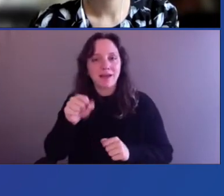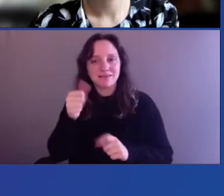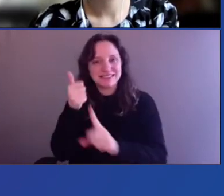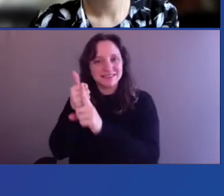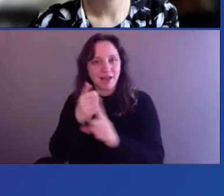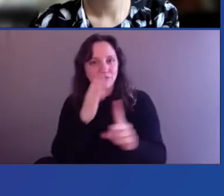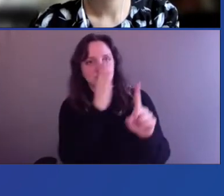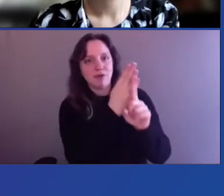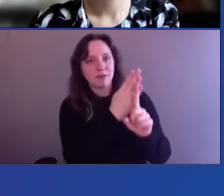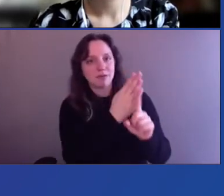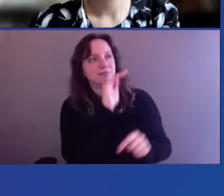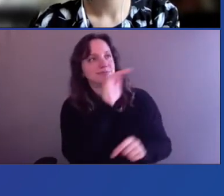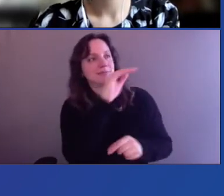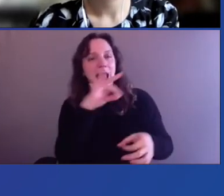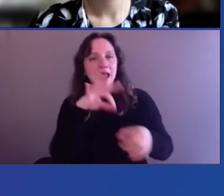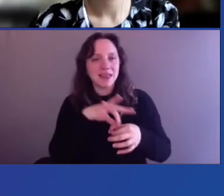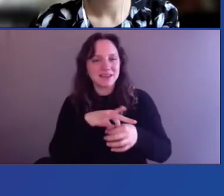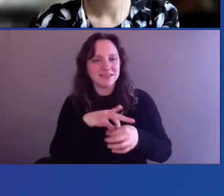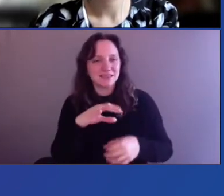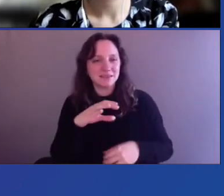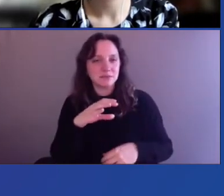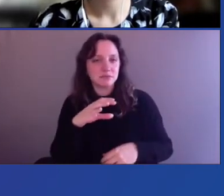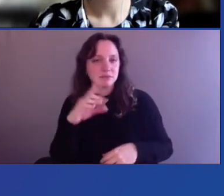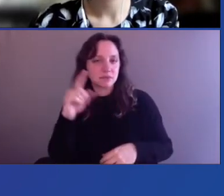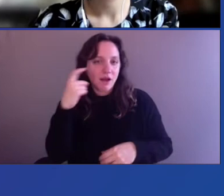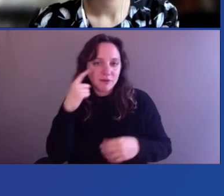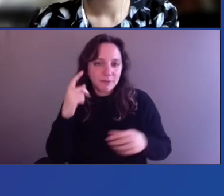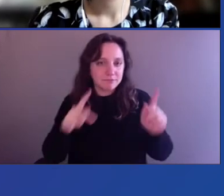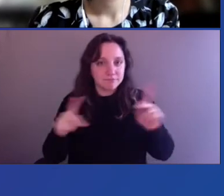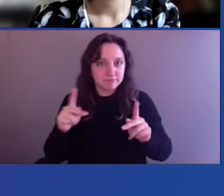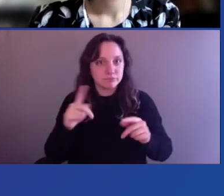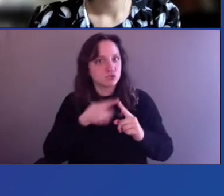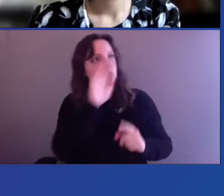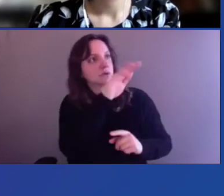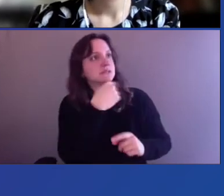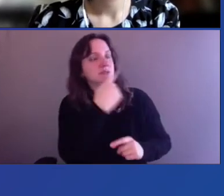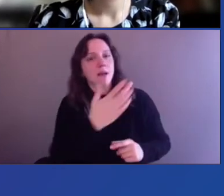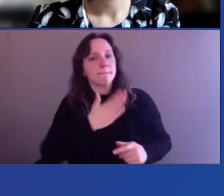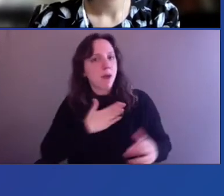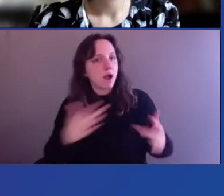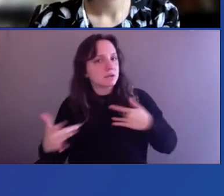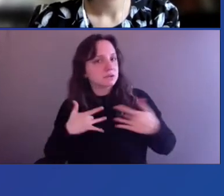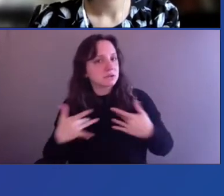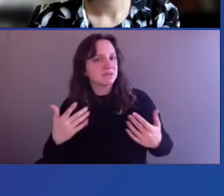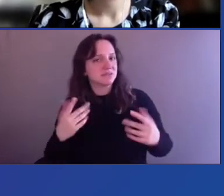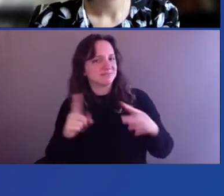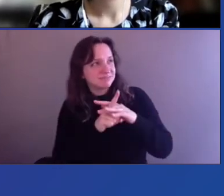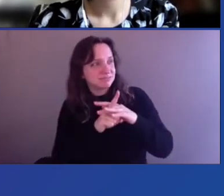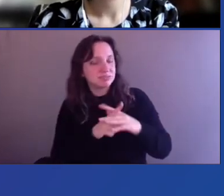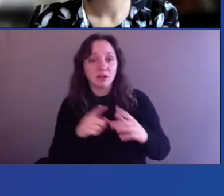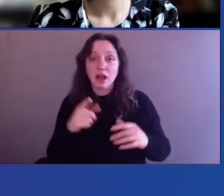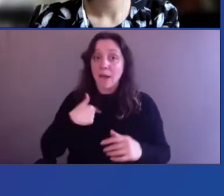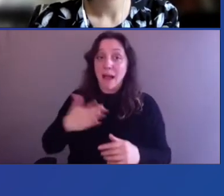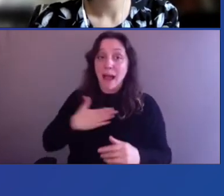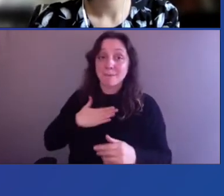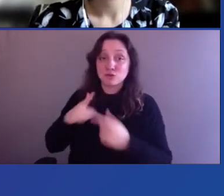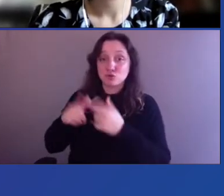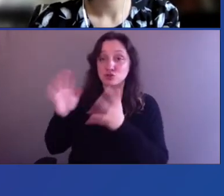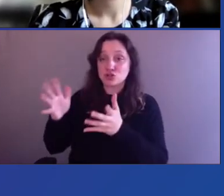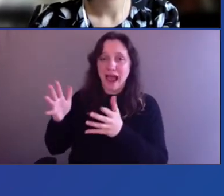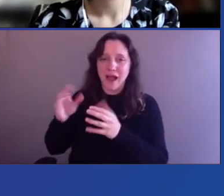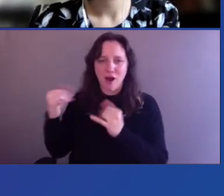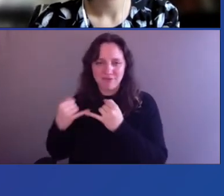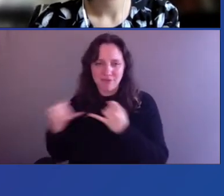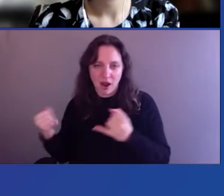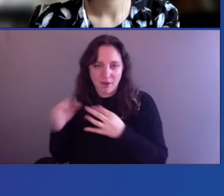would love to speak more deeply, maybe offline, and hear from others about how their nonprofits are navigating that. But there are ways to create mass movements